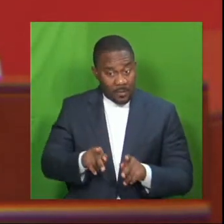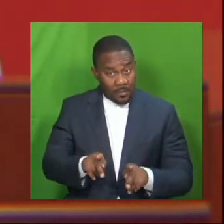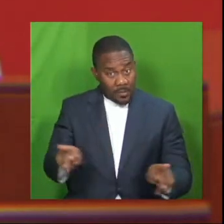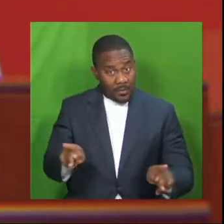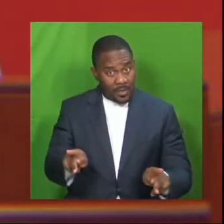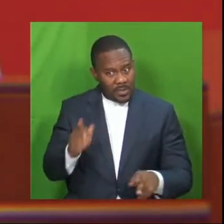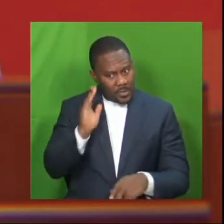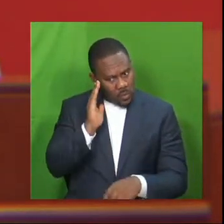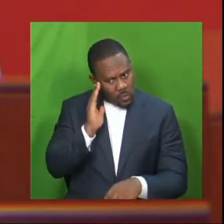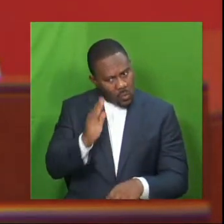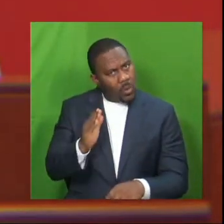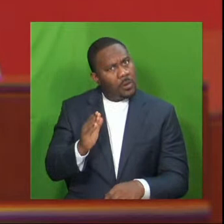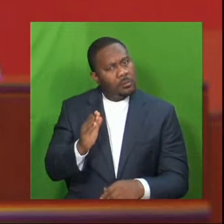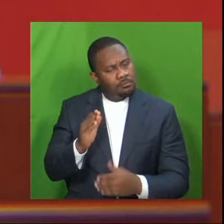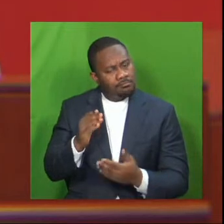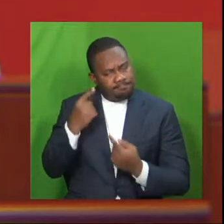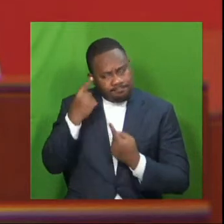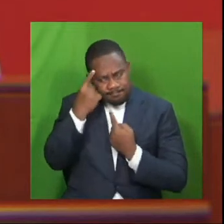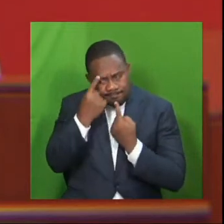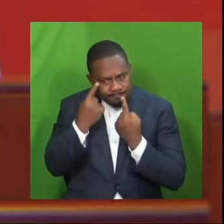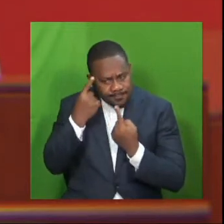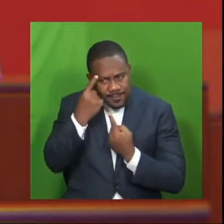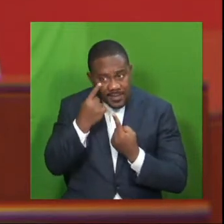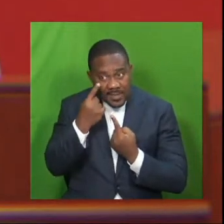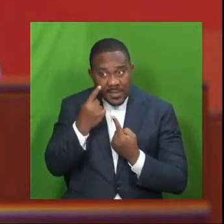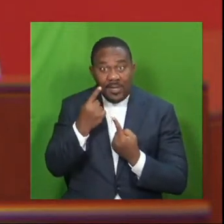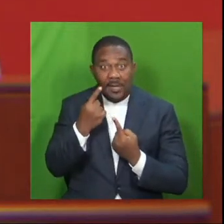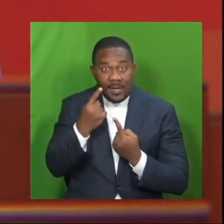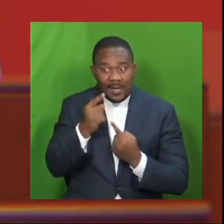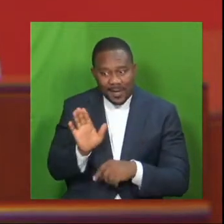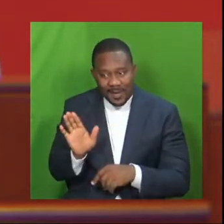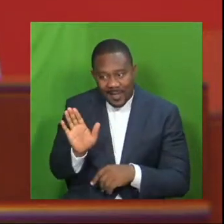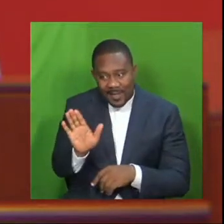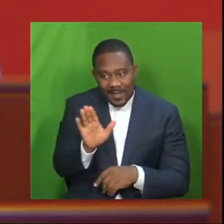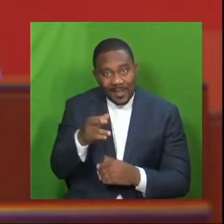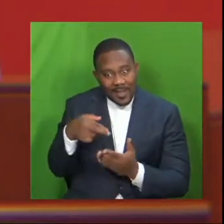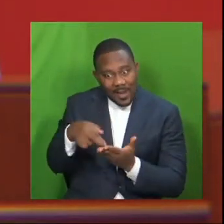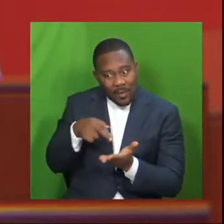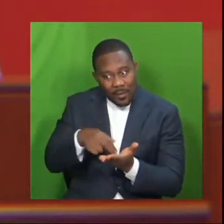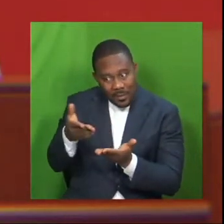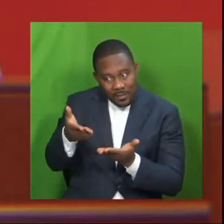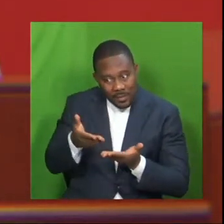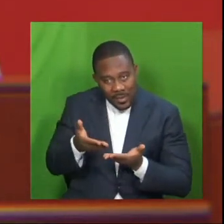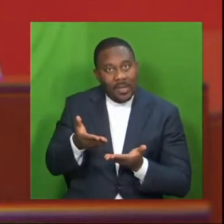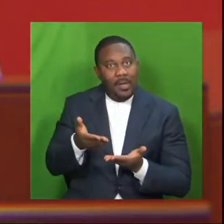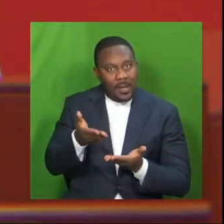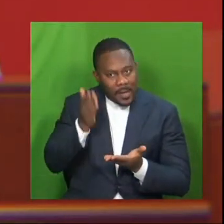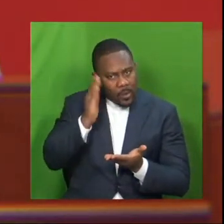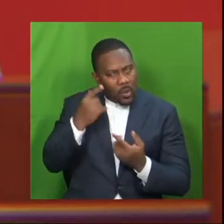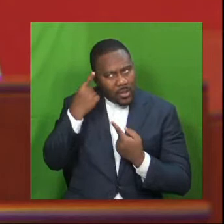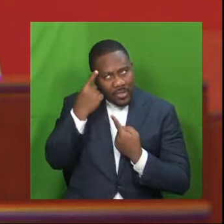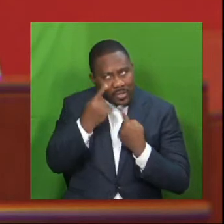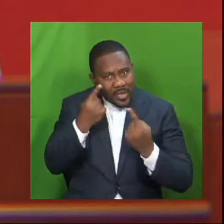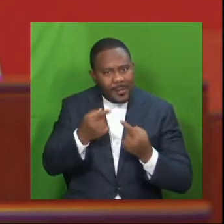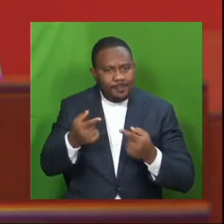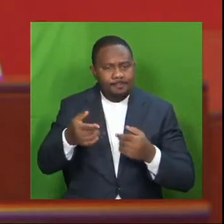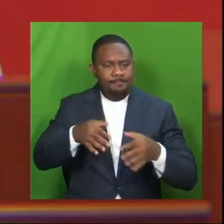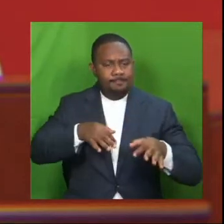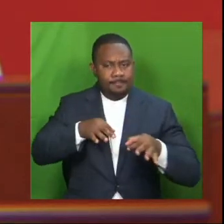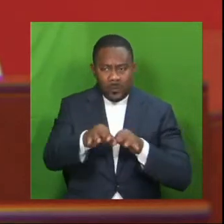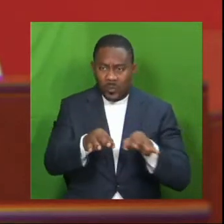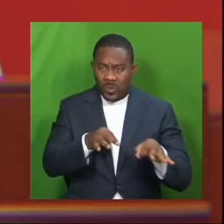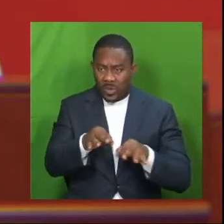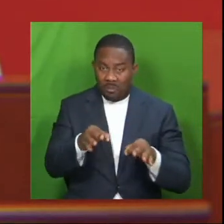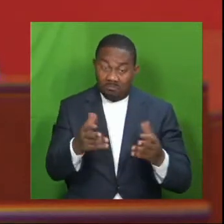into consideration. And in their report, they will dilate on this for the House. If you differ from